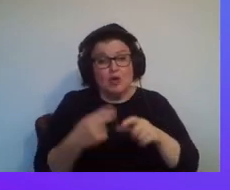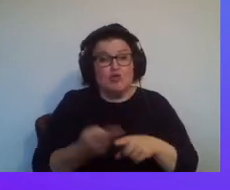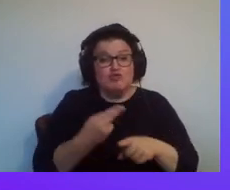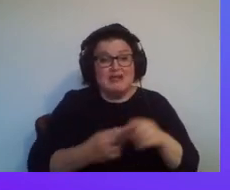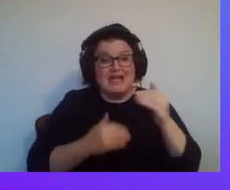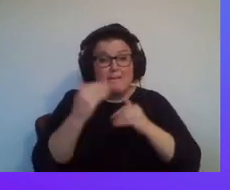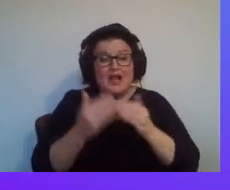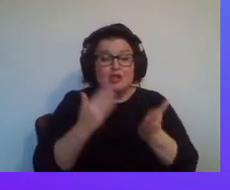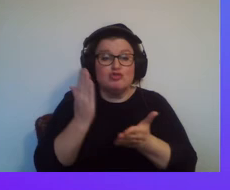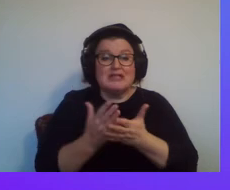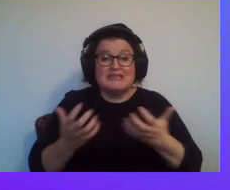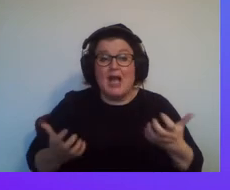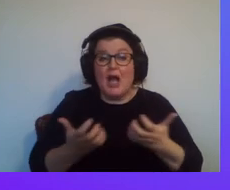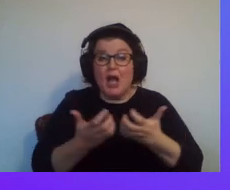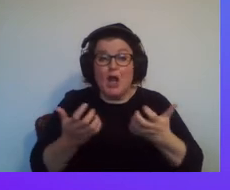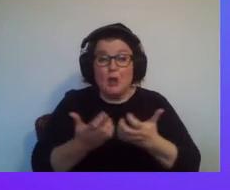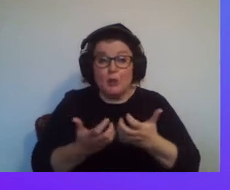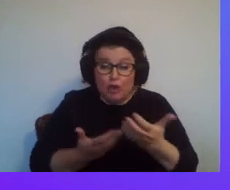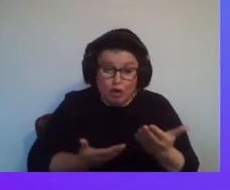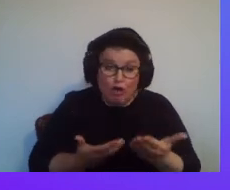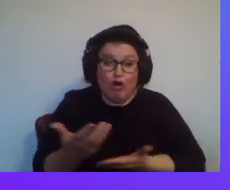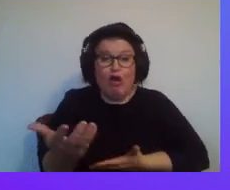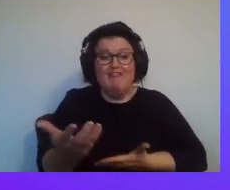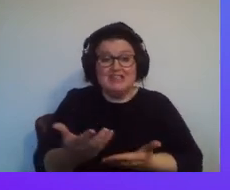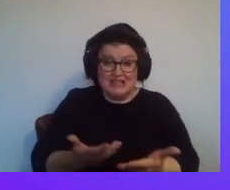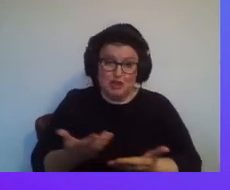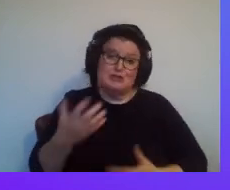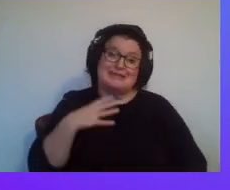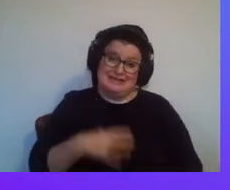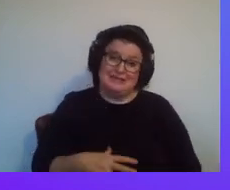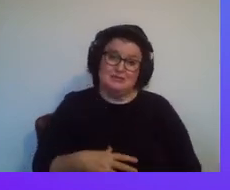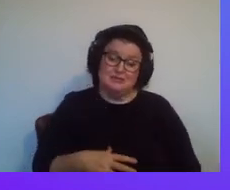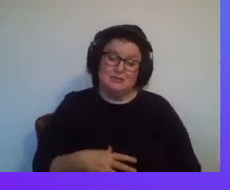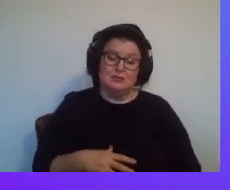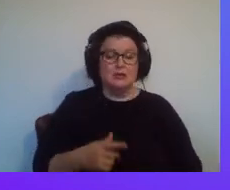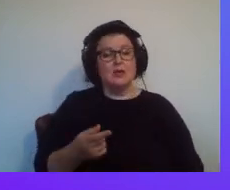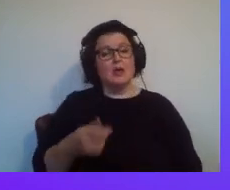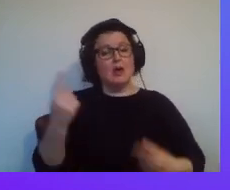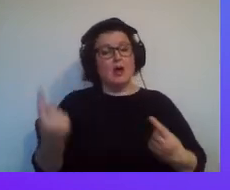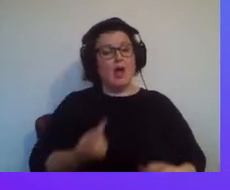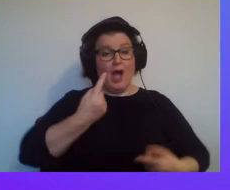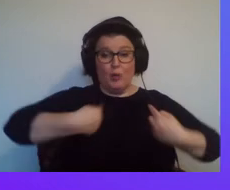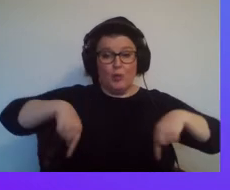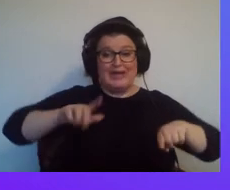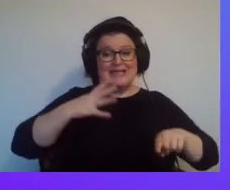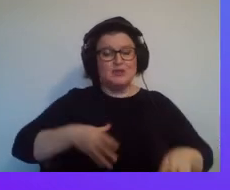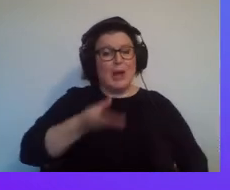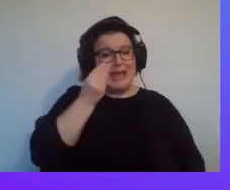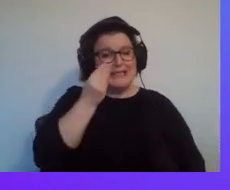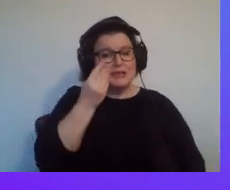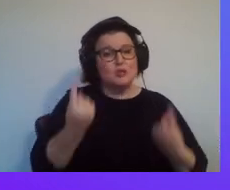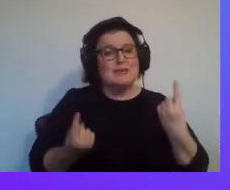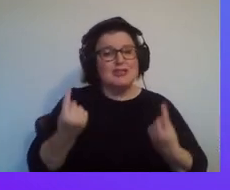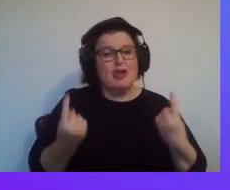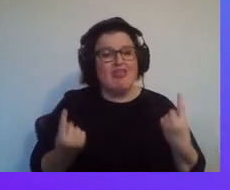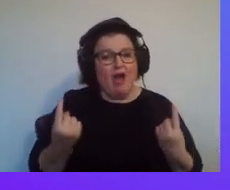having the conversations. It's about authentic listening. It's about actually making the change. And I think, Eddie, this is what you're speaking to, that if people are